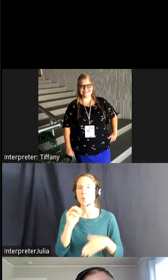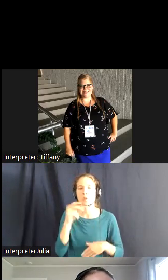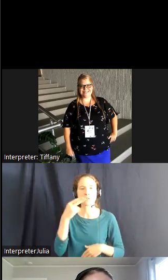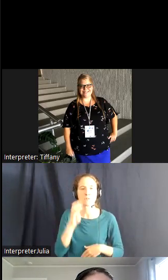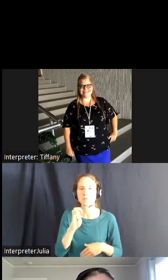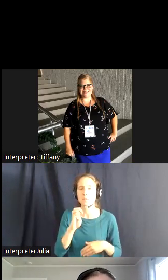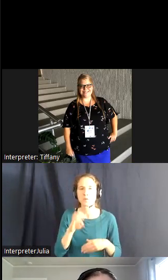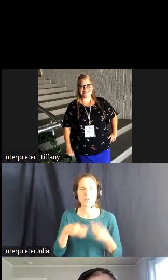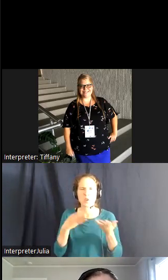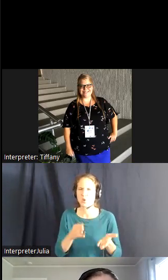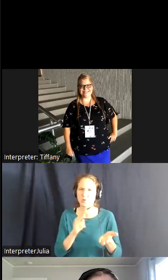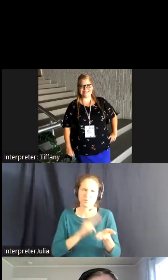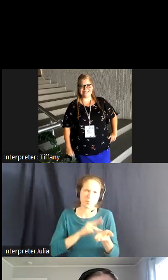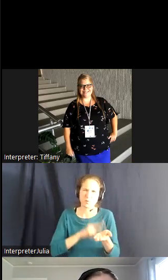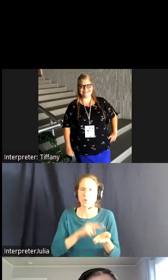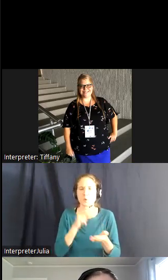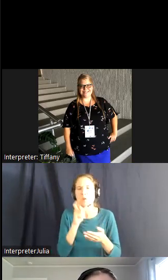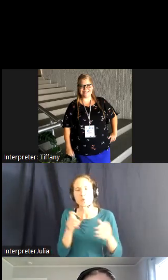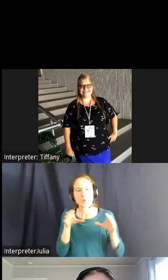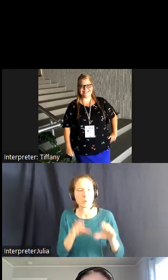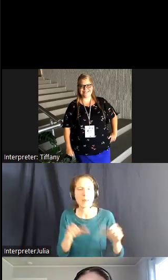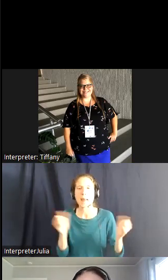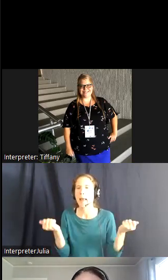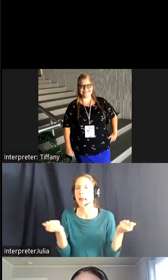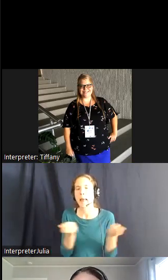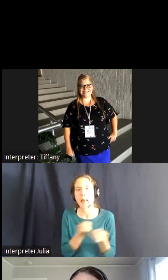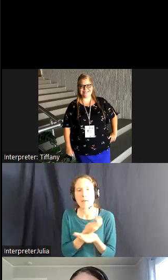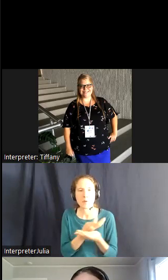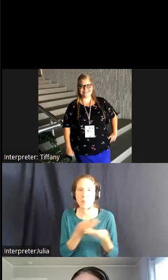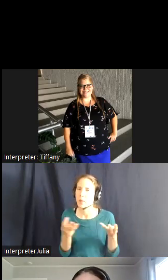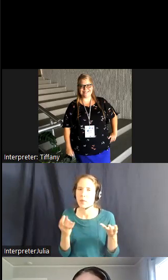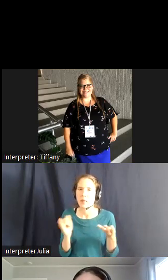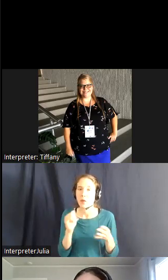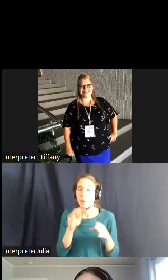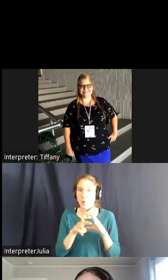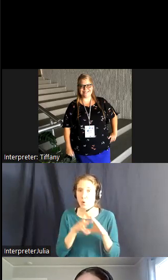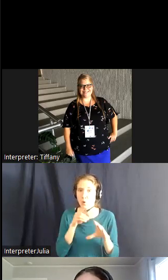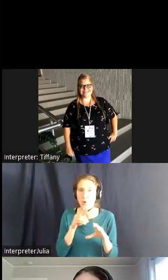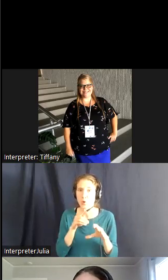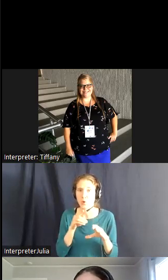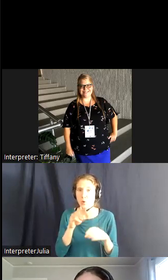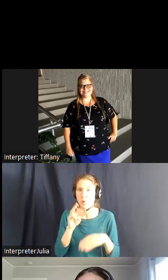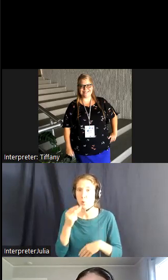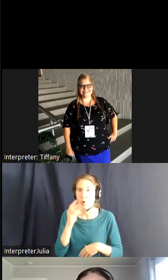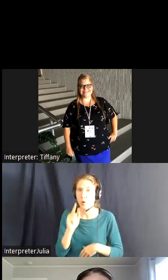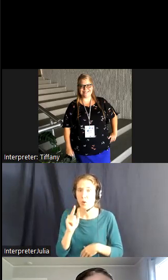under essential providers like withdrawal management. That is correct. As it's